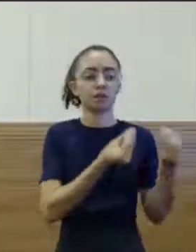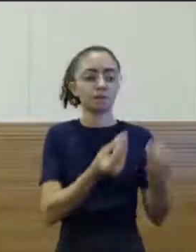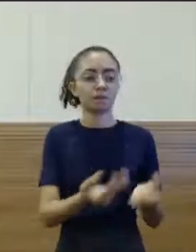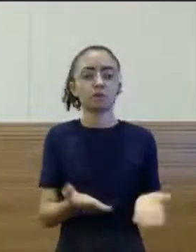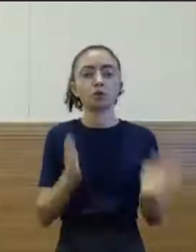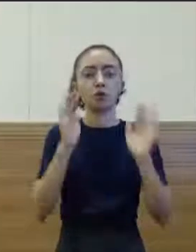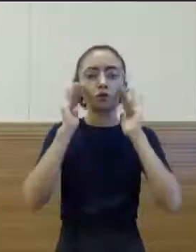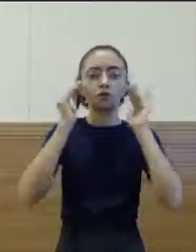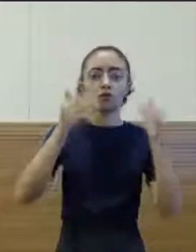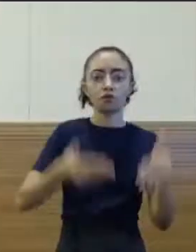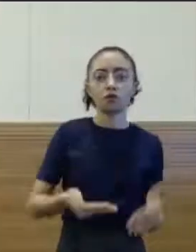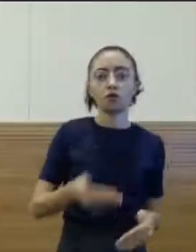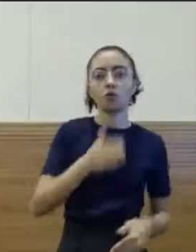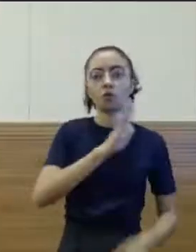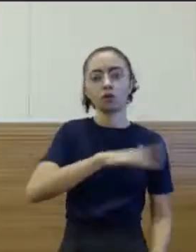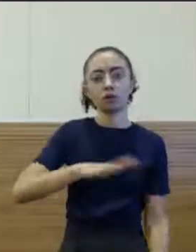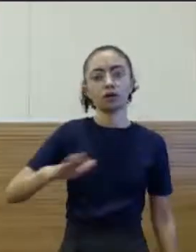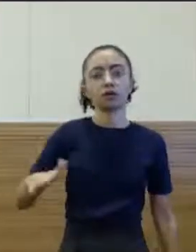age dietary guides.